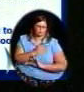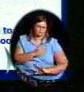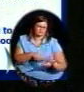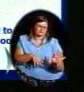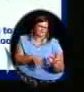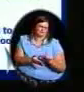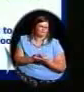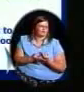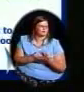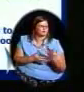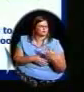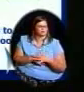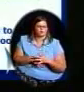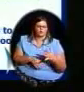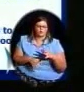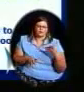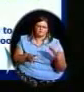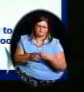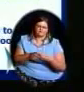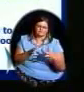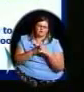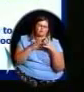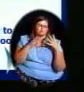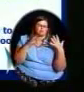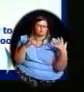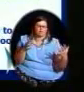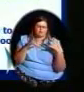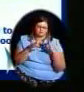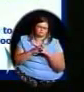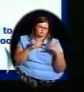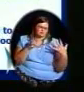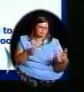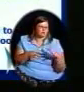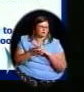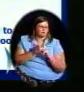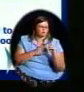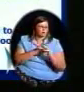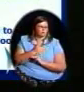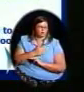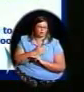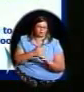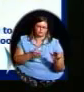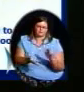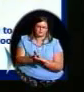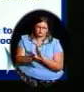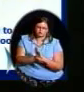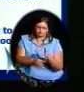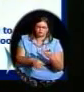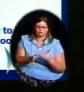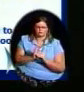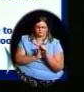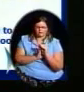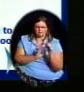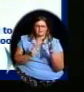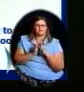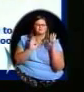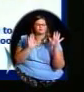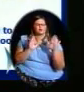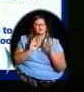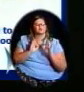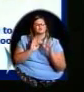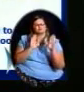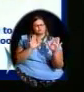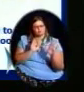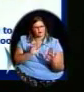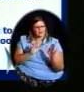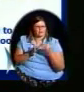lot in a lot of school programming. For goodness sakes, we have a student development department. Great, great things, but let's keep